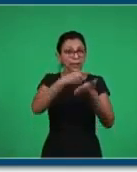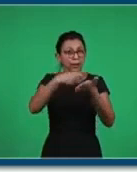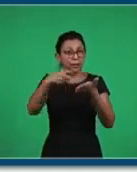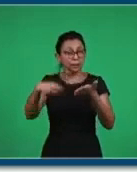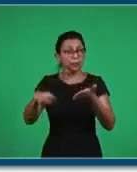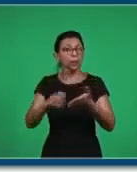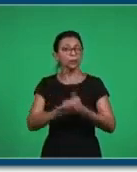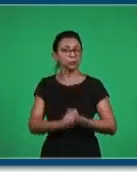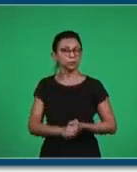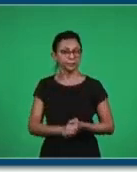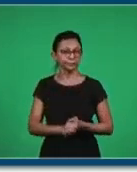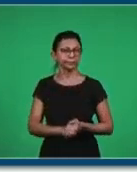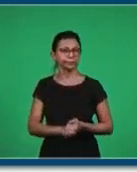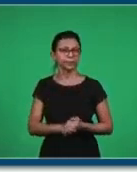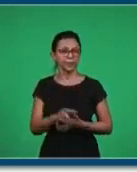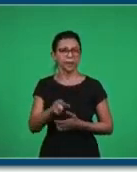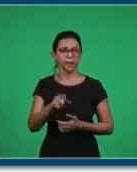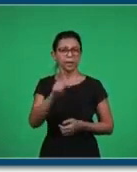down.